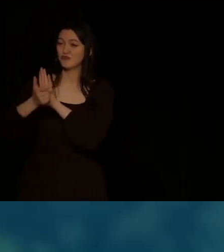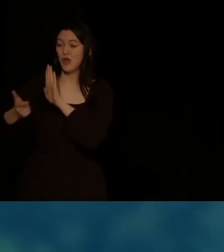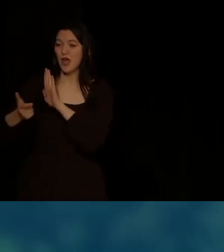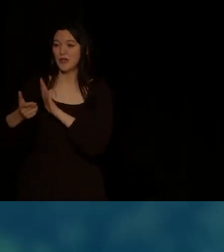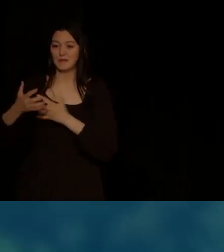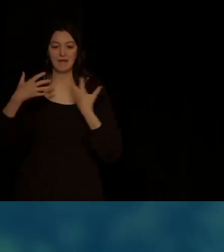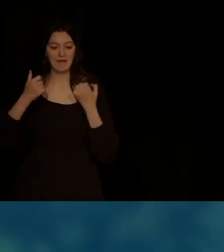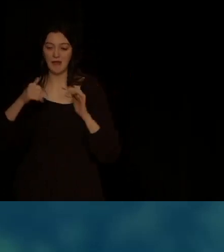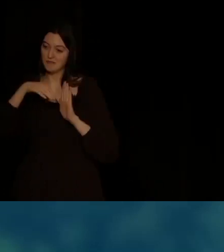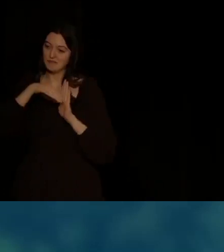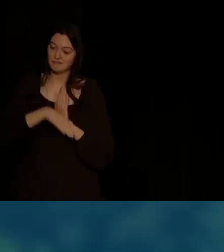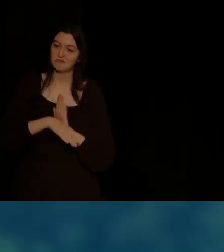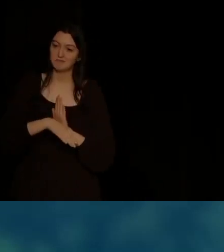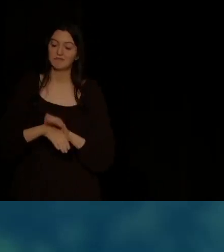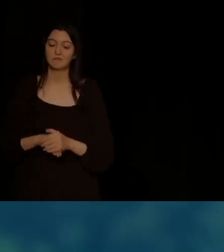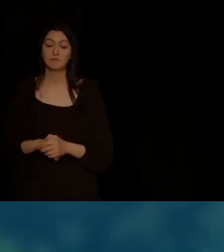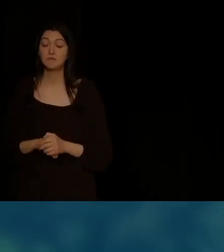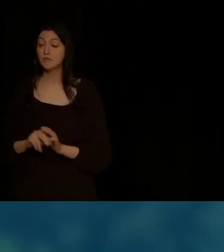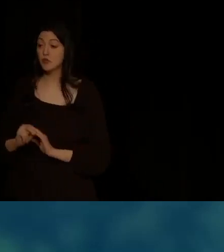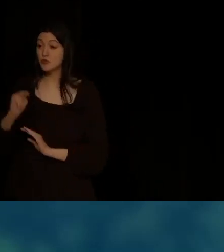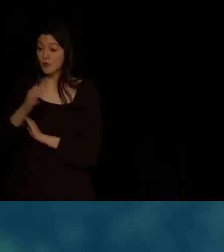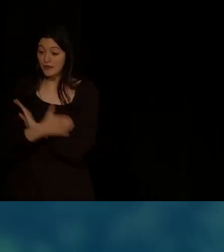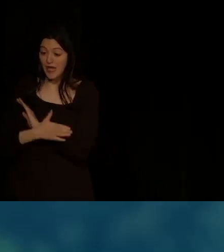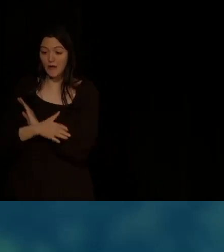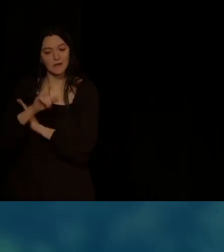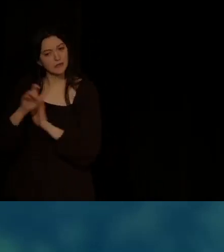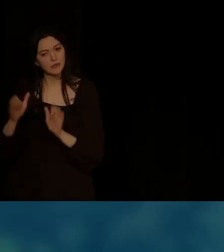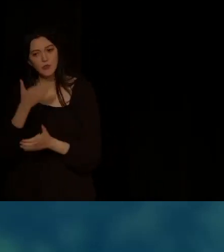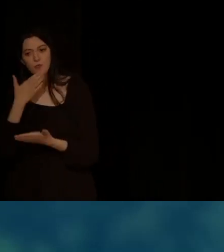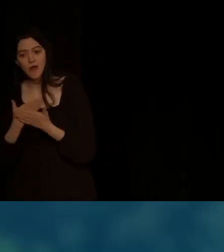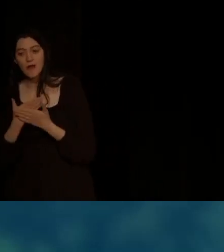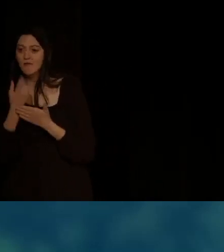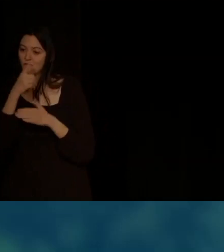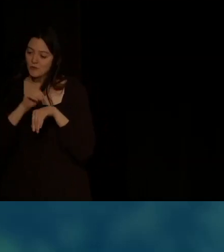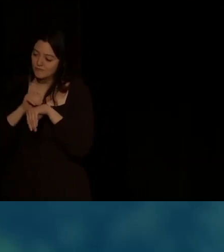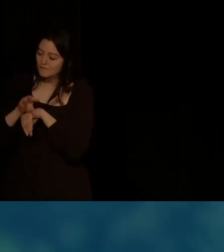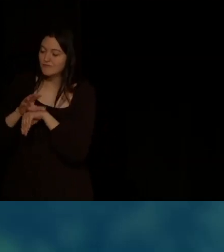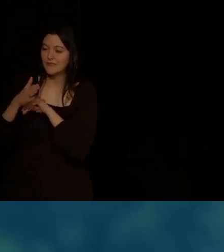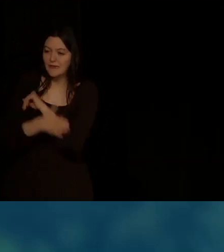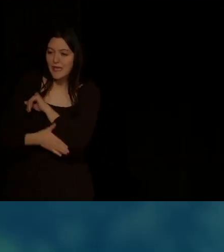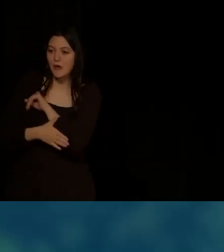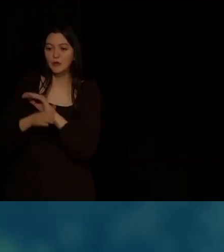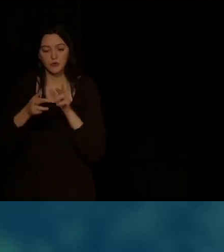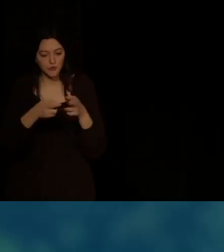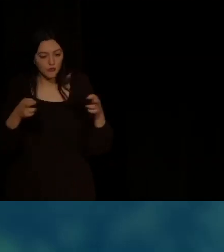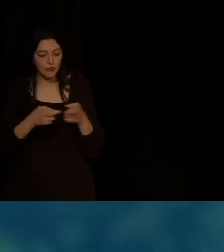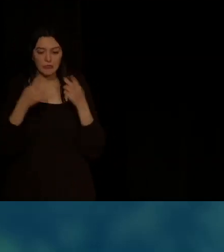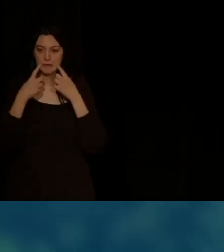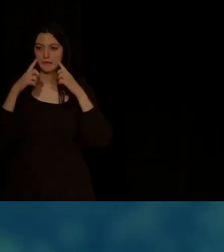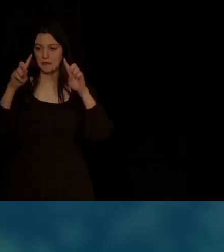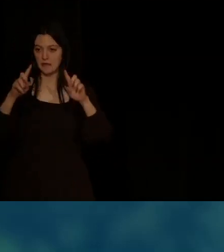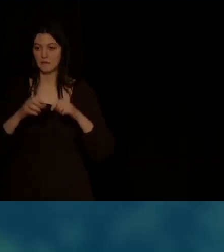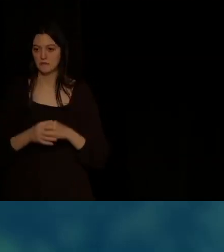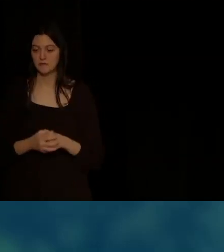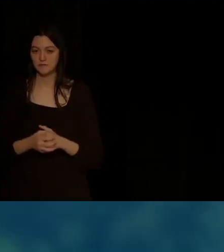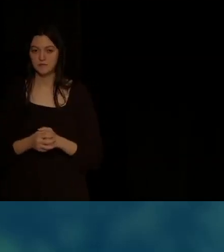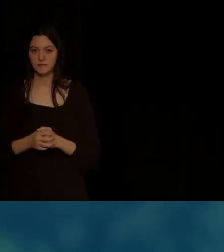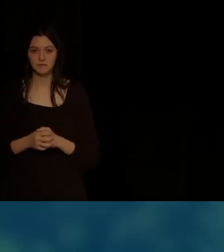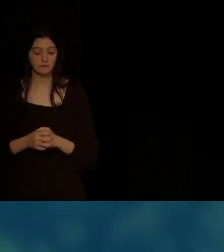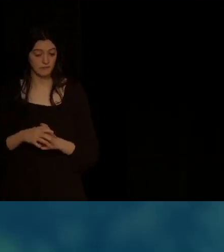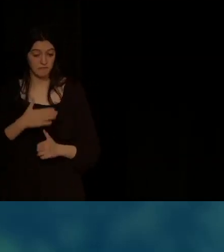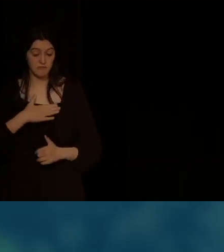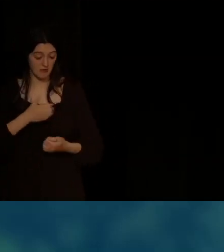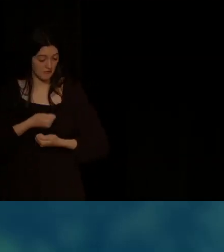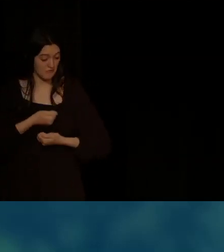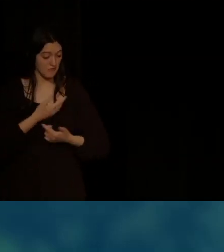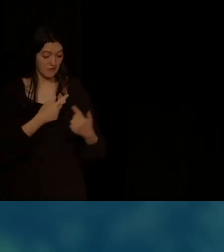disparities. North County needs to do well for the whole county and the whole region to succeed. And I've expressed since